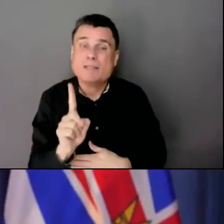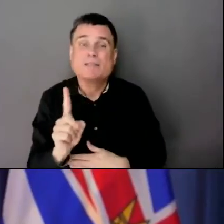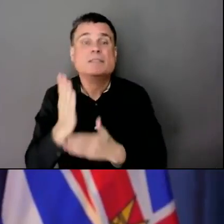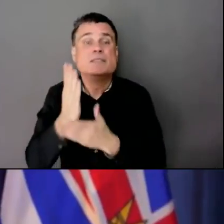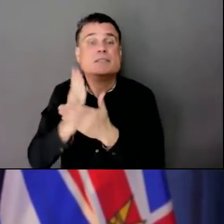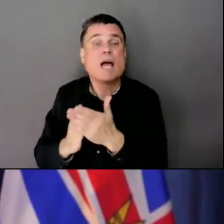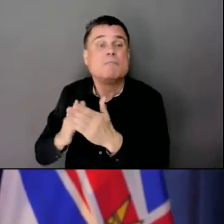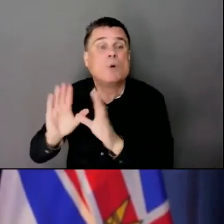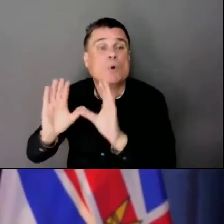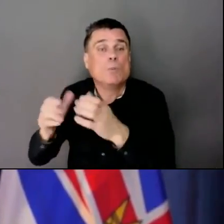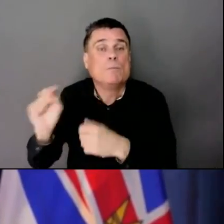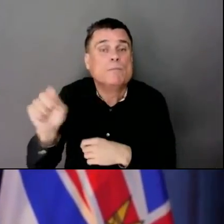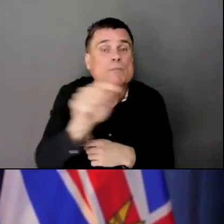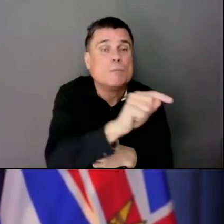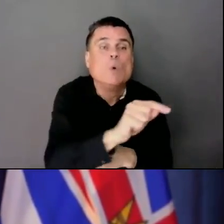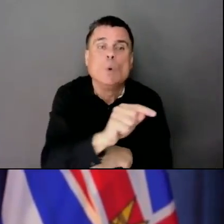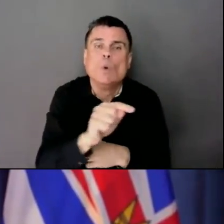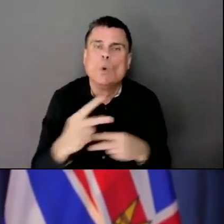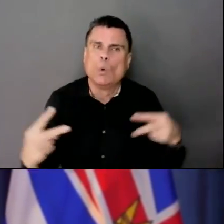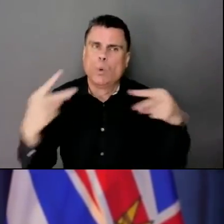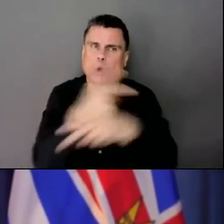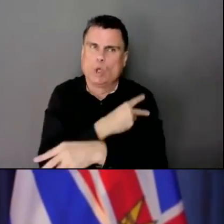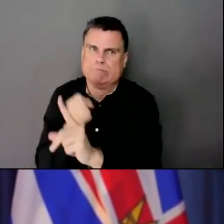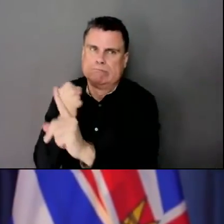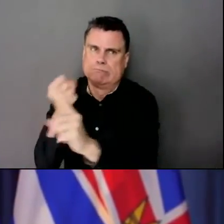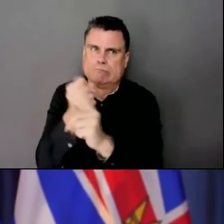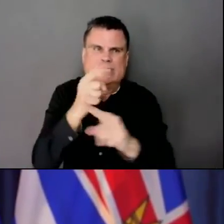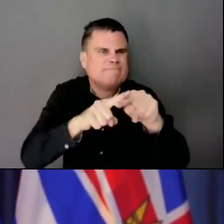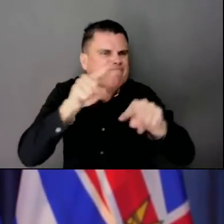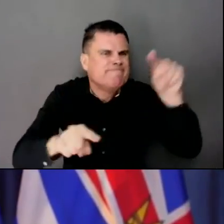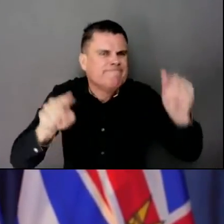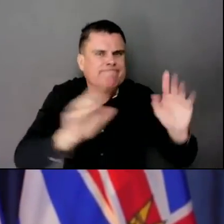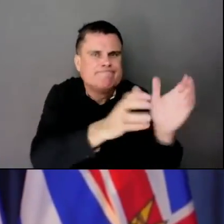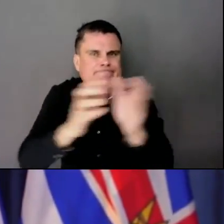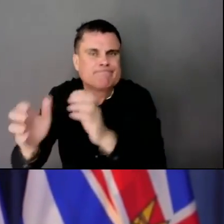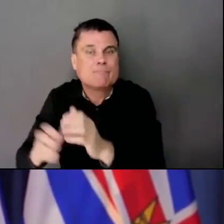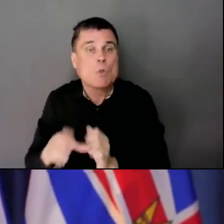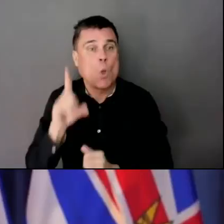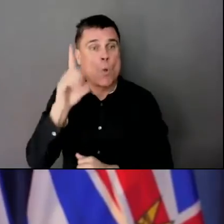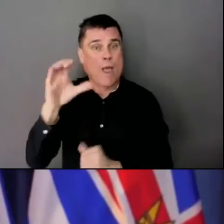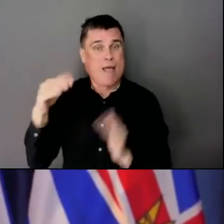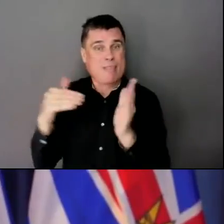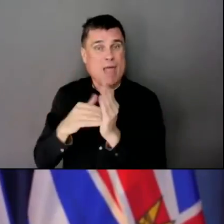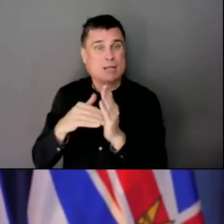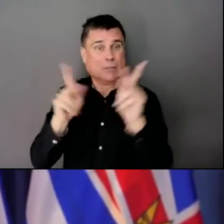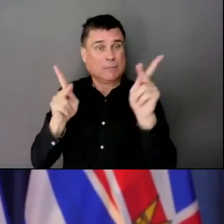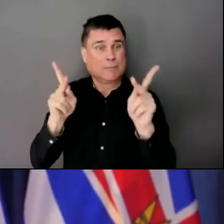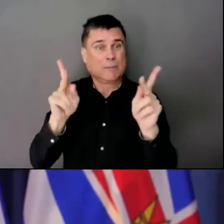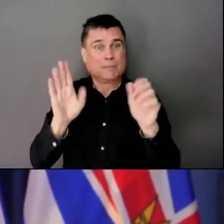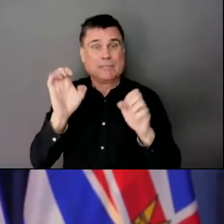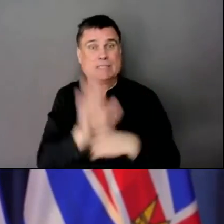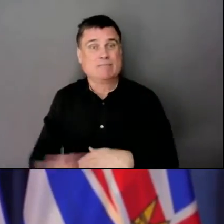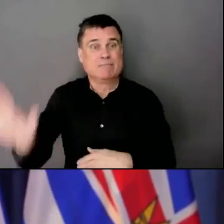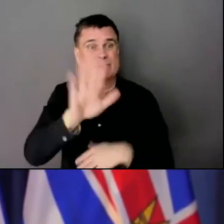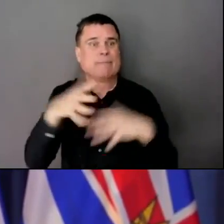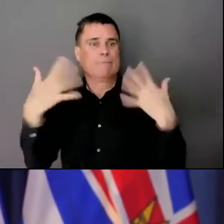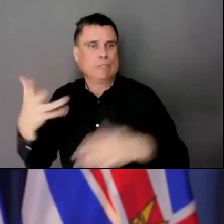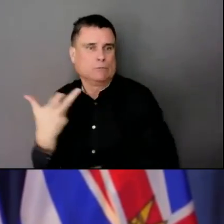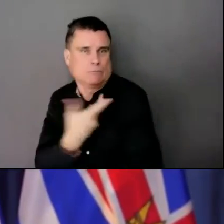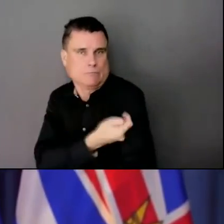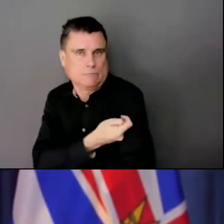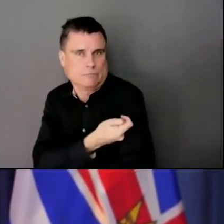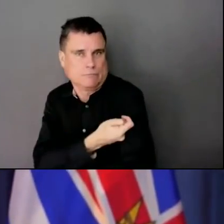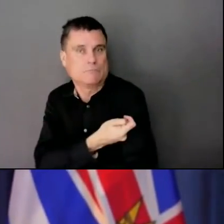immunize 100,000 British Columbians, starting us on the road to putting COVID-19 in our rearview mirror, but we are